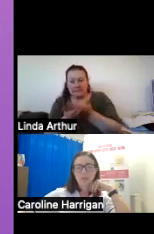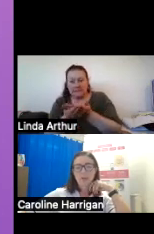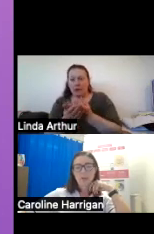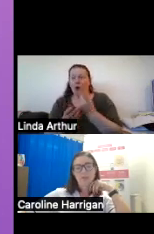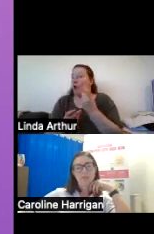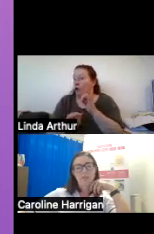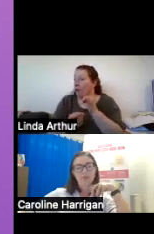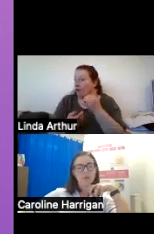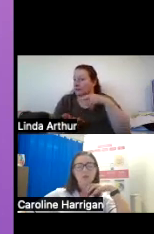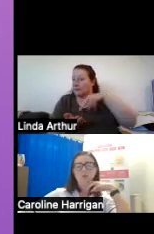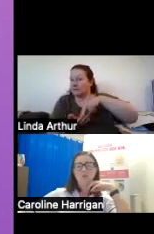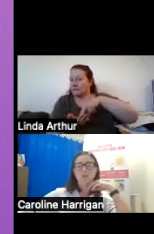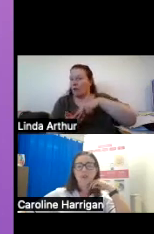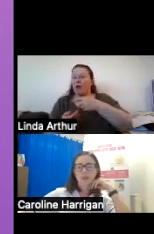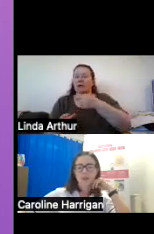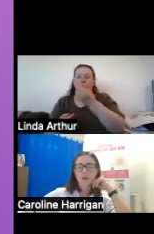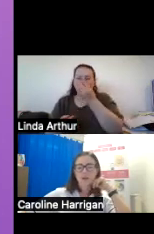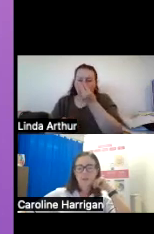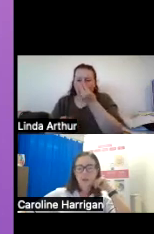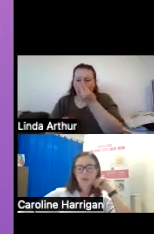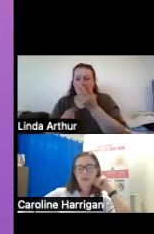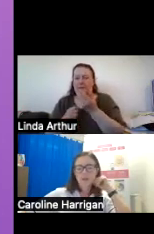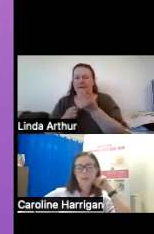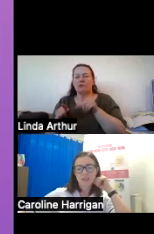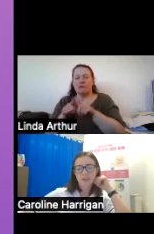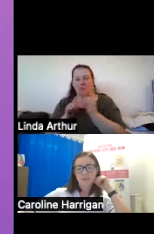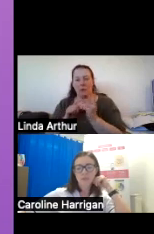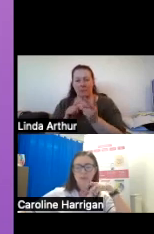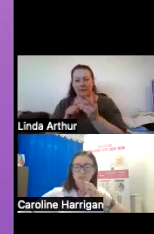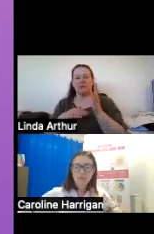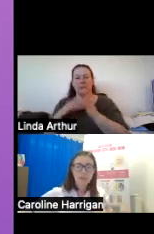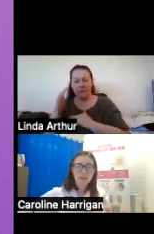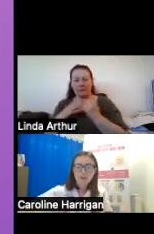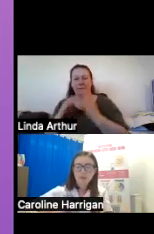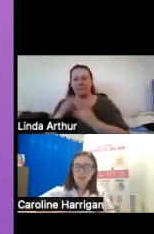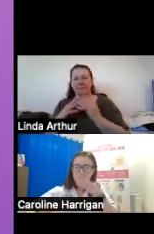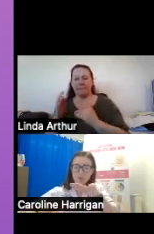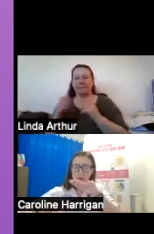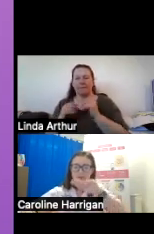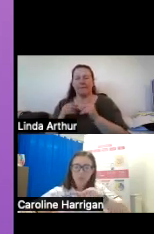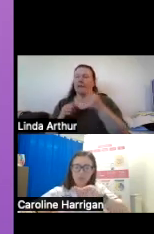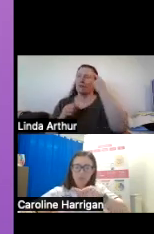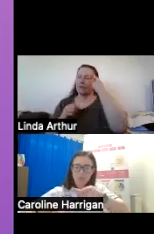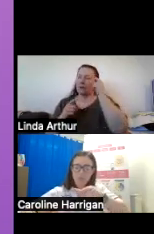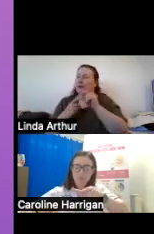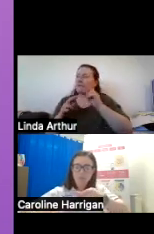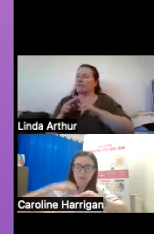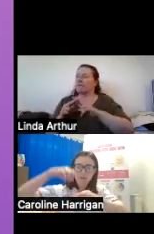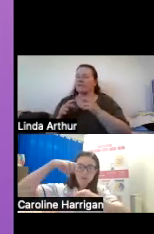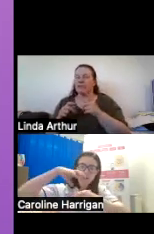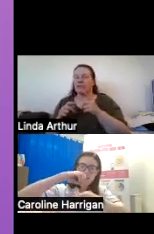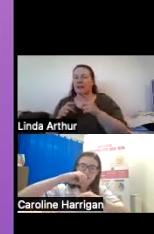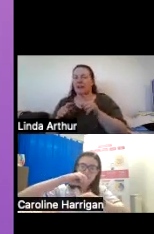standing up, blowing your nose, and then try to repeat that and build that up. So that's really, if you think about your pelvic floor, it's like a shelf that's